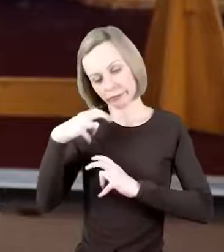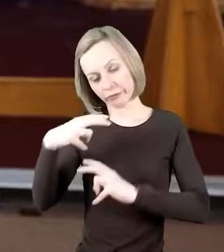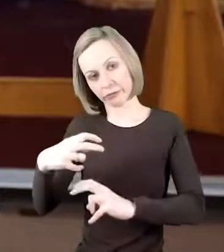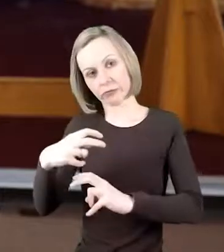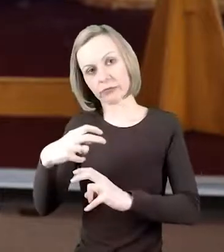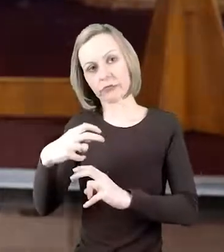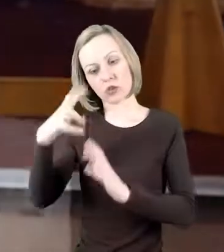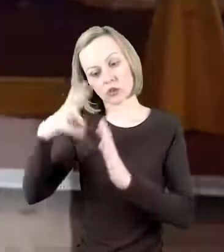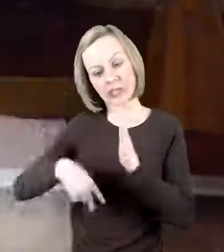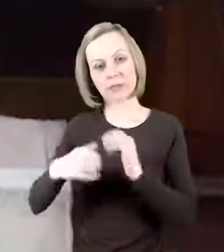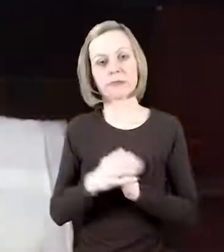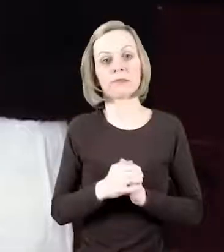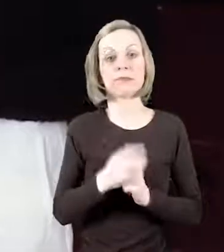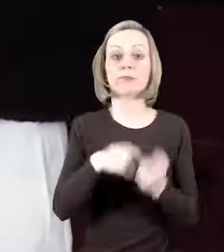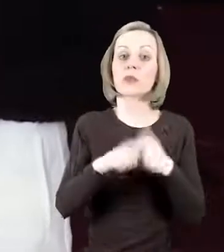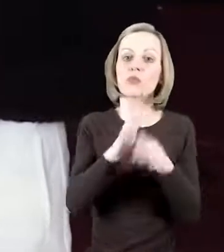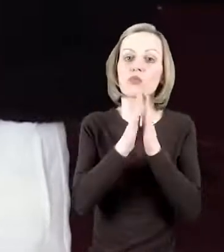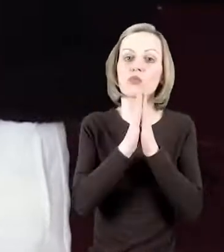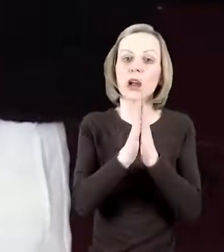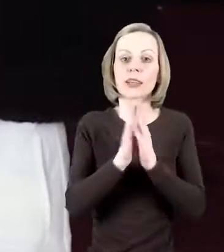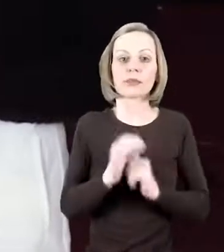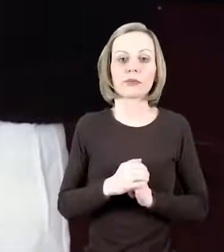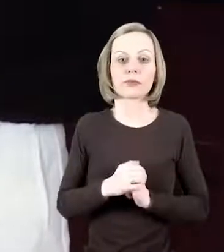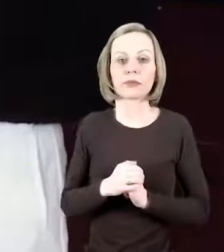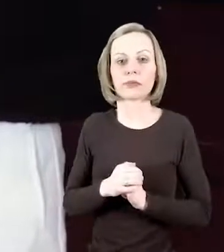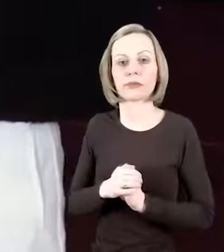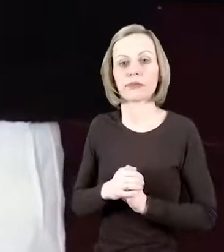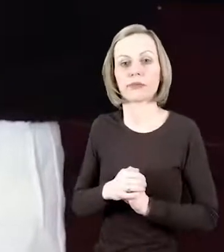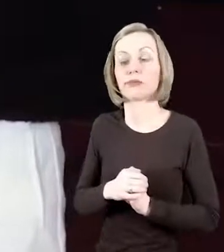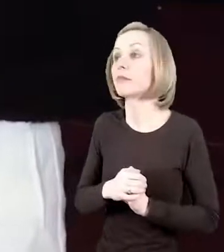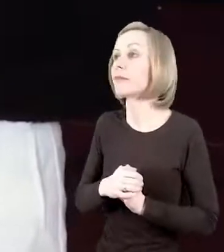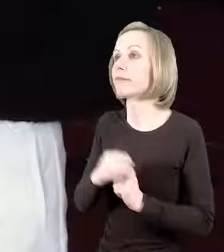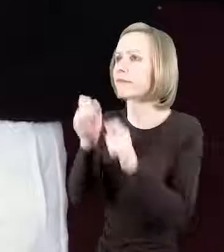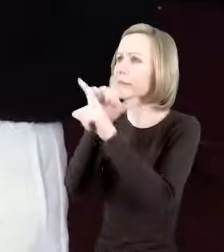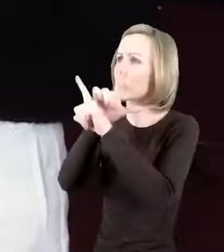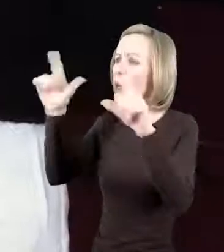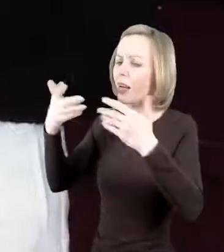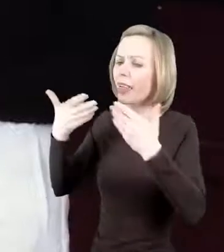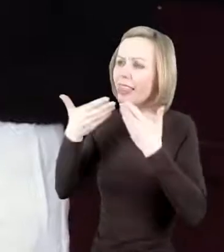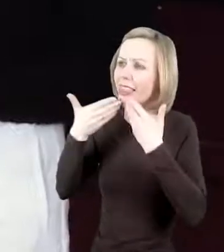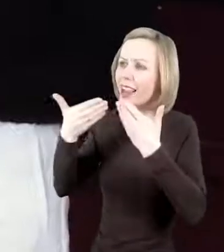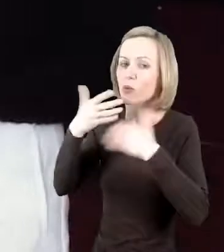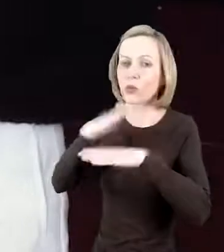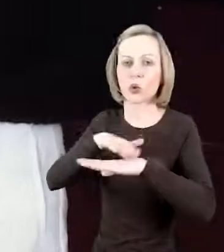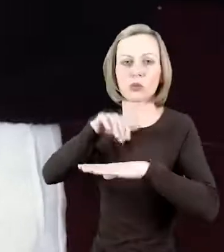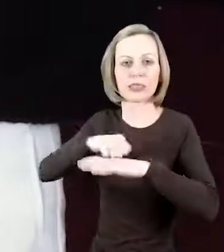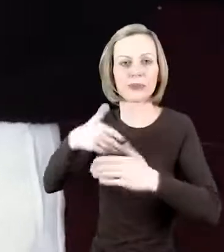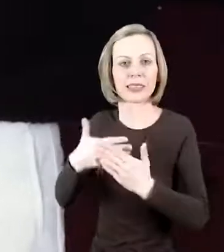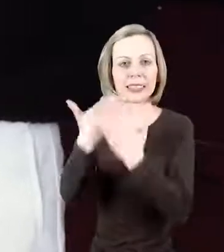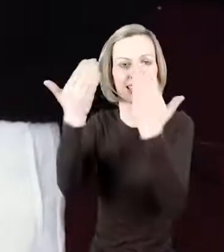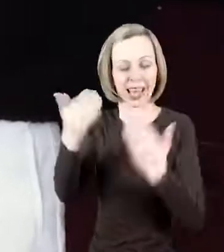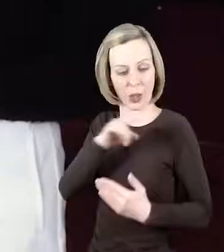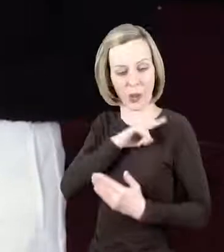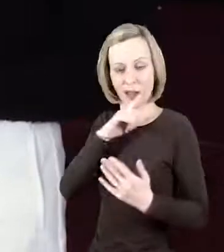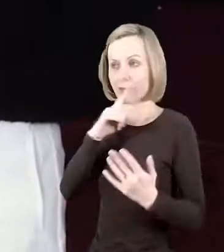that word together. Let us pray. Lord, we thank you for Christmas Day, a time to celebrate the birth and